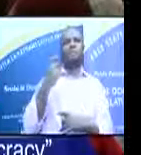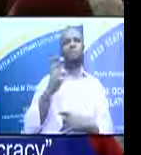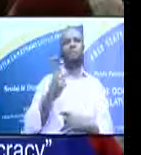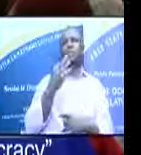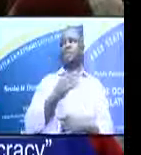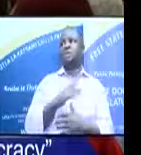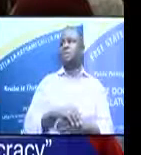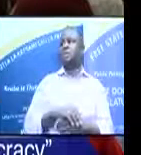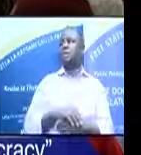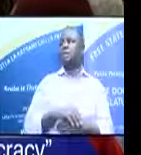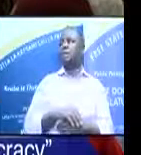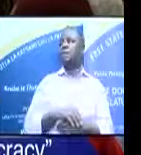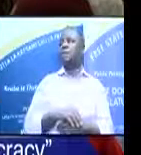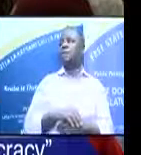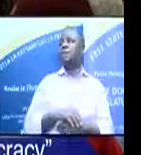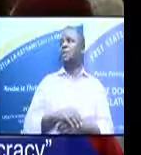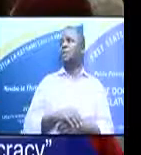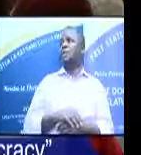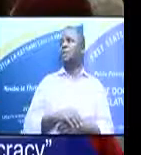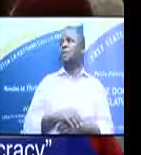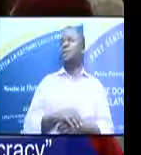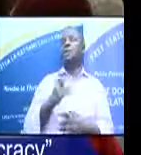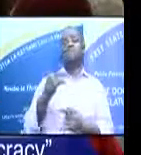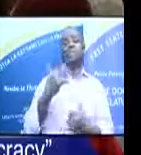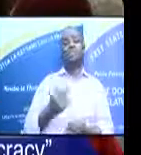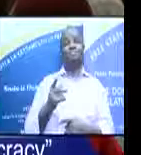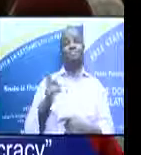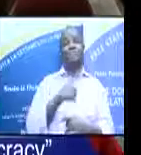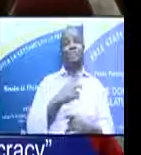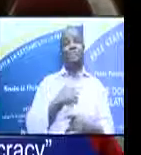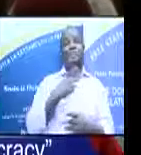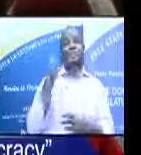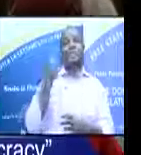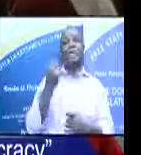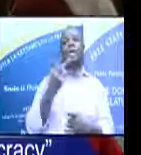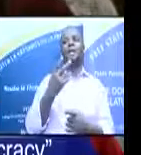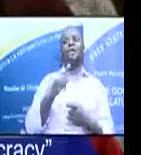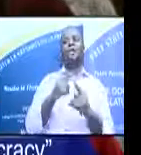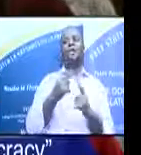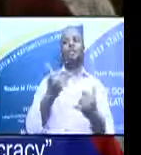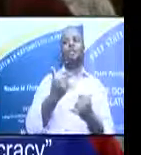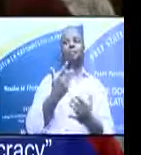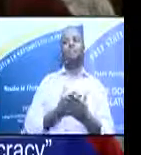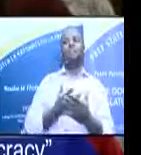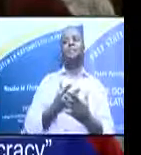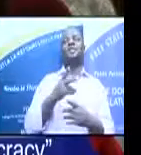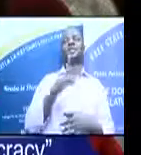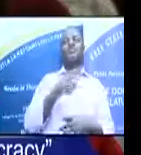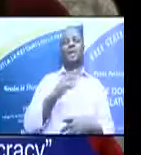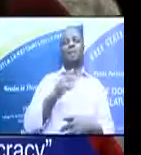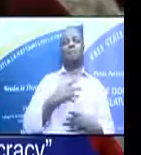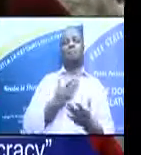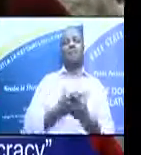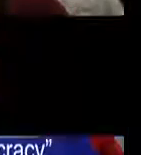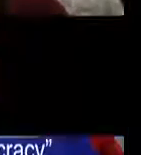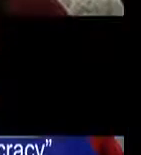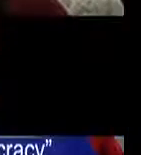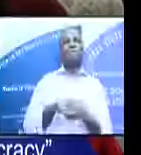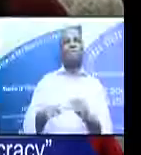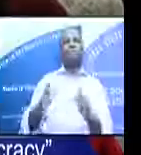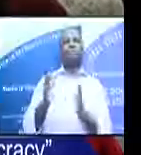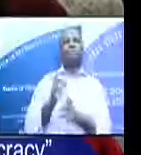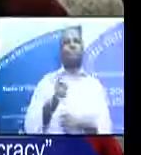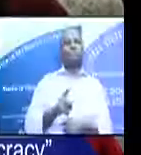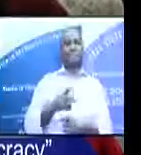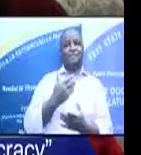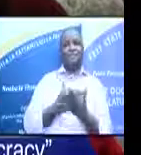of order? You go consult your rules if you don't know at what point can the presiding officer request the member to leave